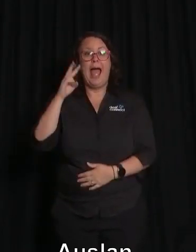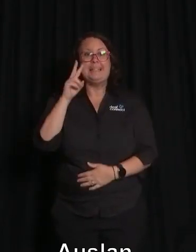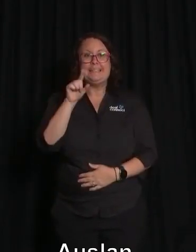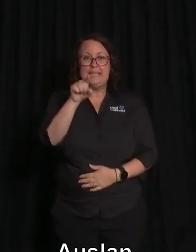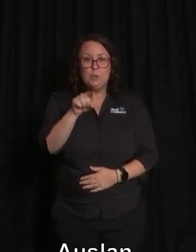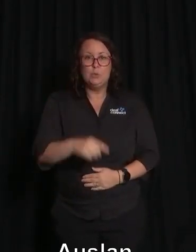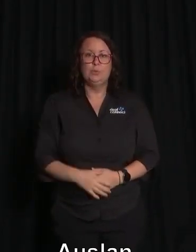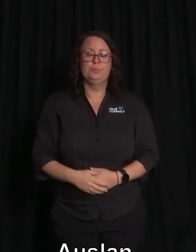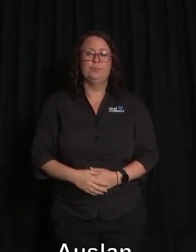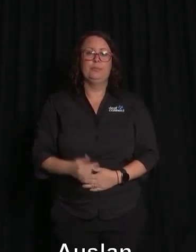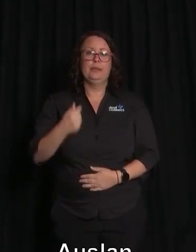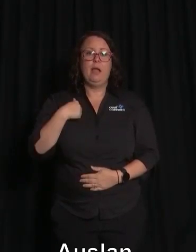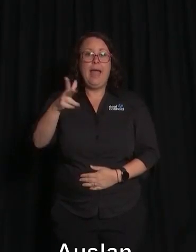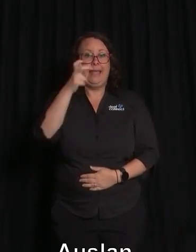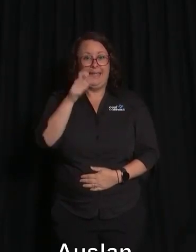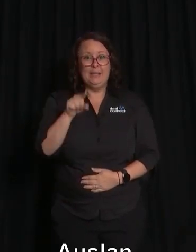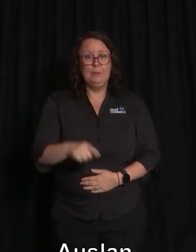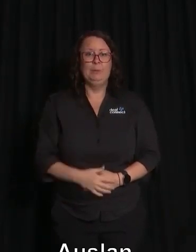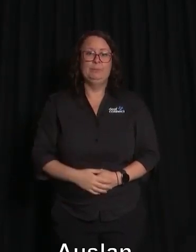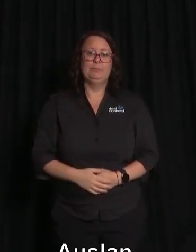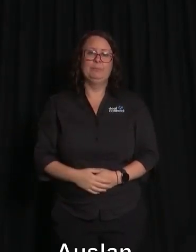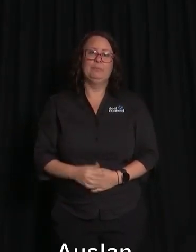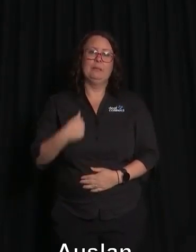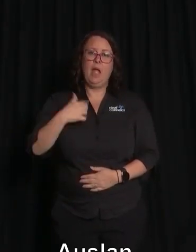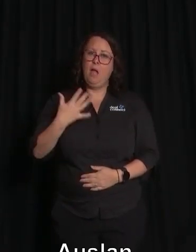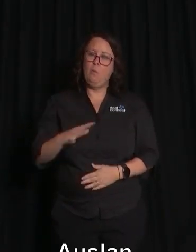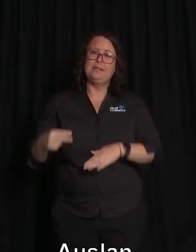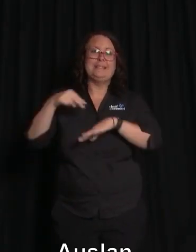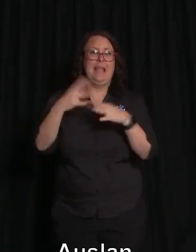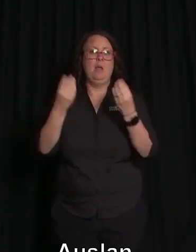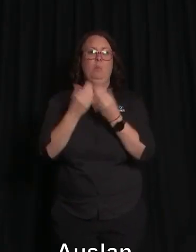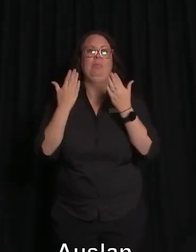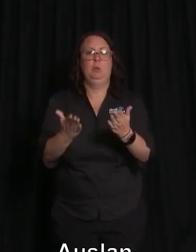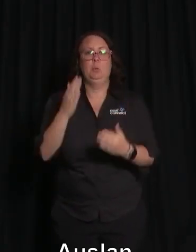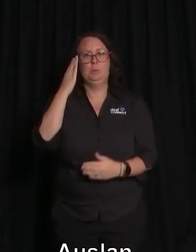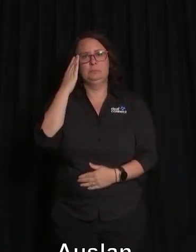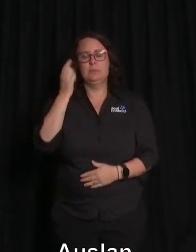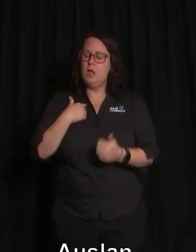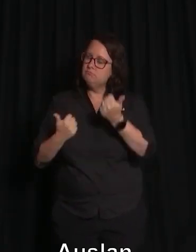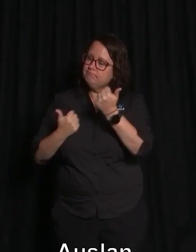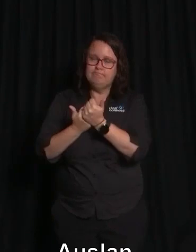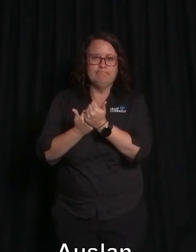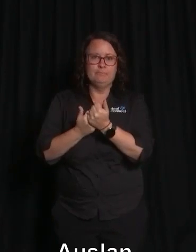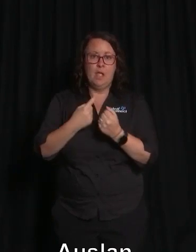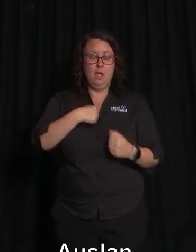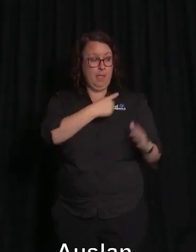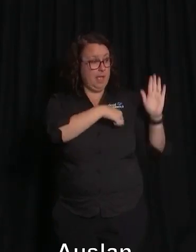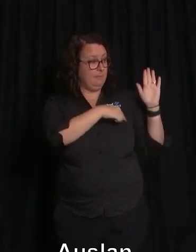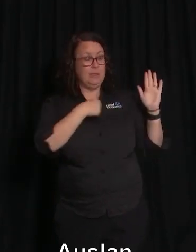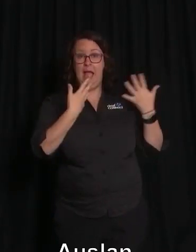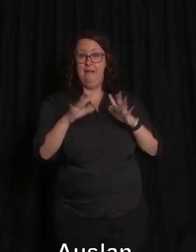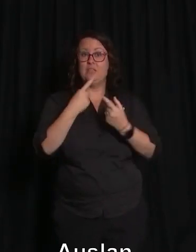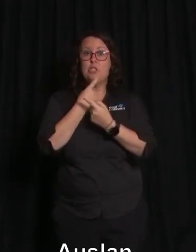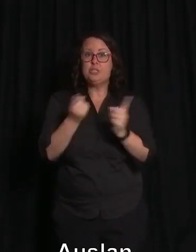you, I hear you, I want to stand with you. The commitments I've made this afternoon are